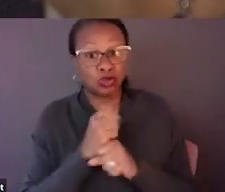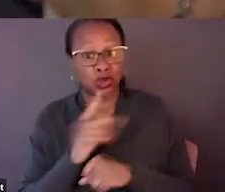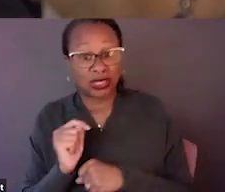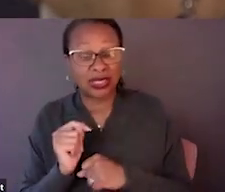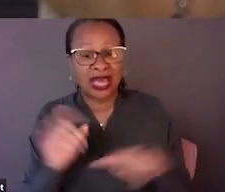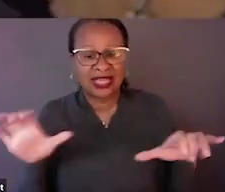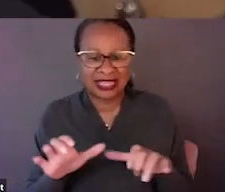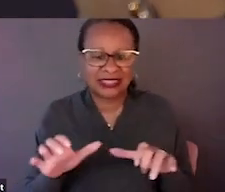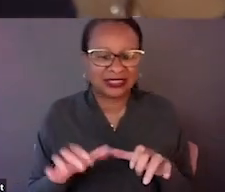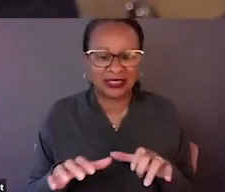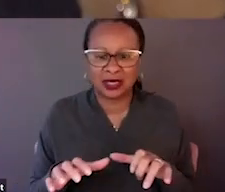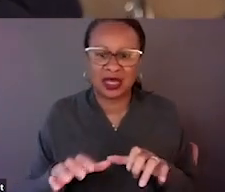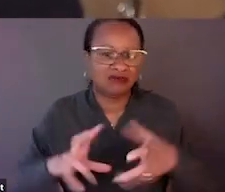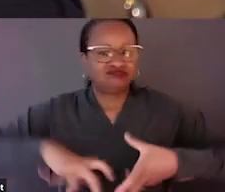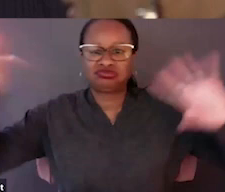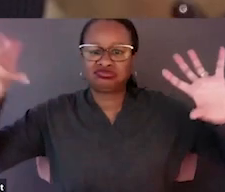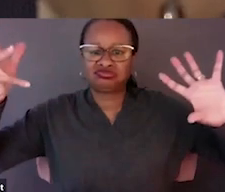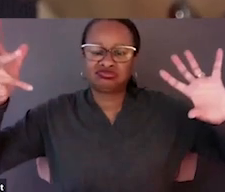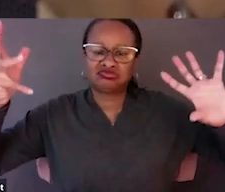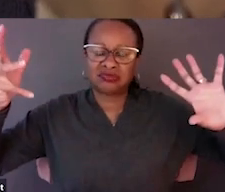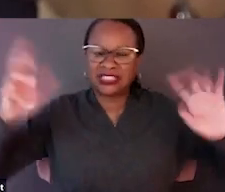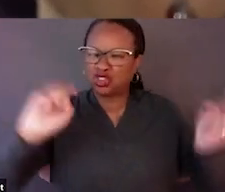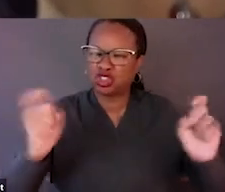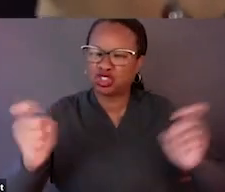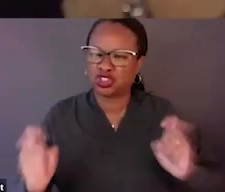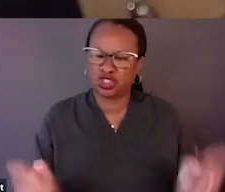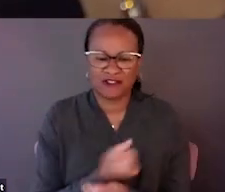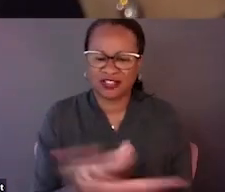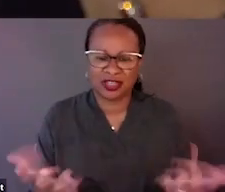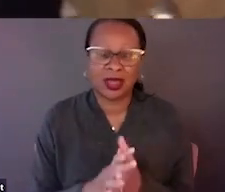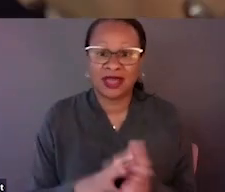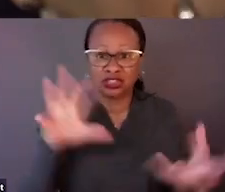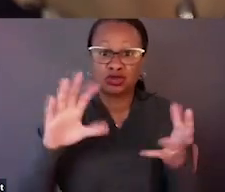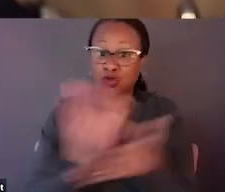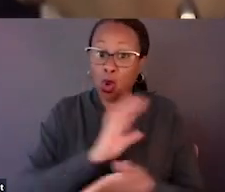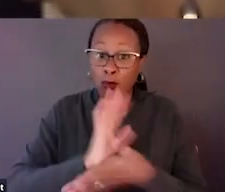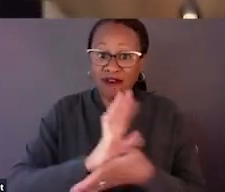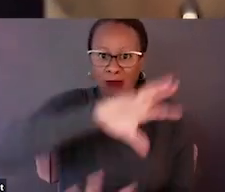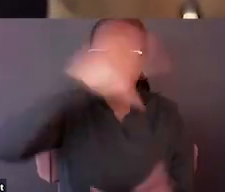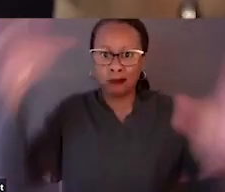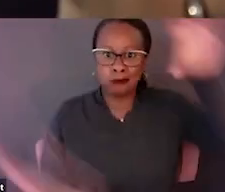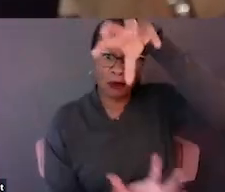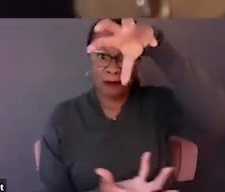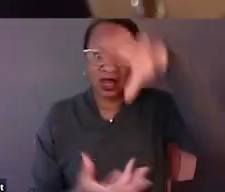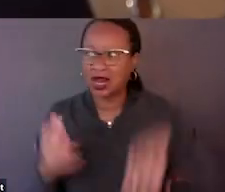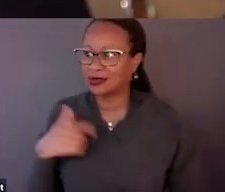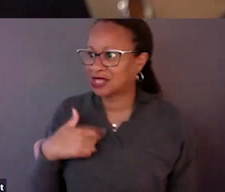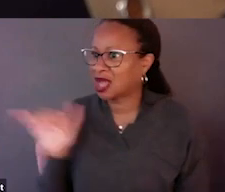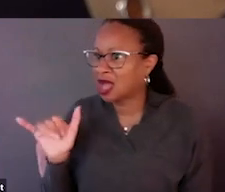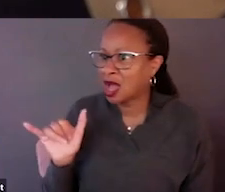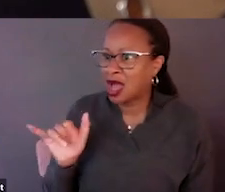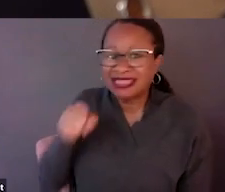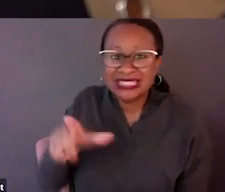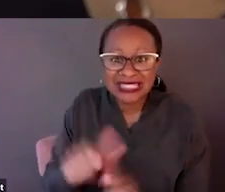the needle. They totally turned it, they turned it upside down, and I was like, oh, my God, this is the